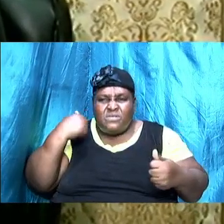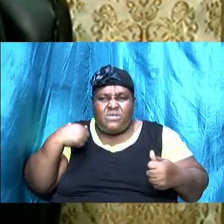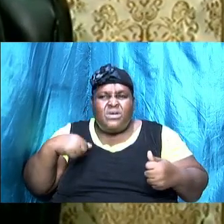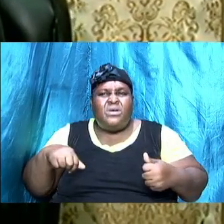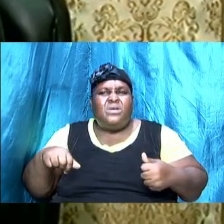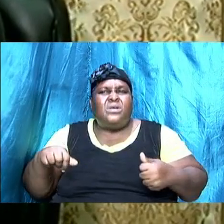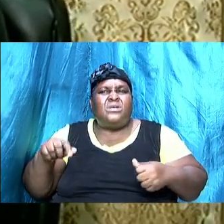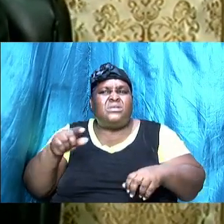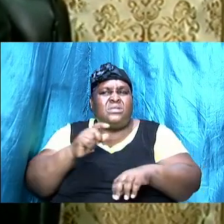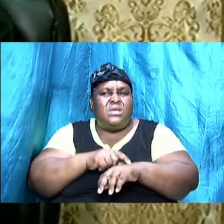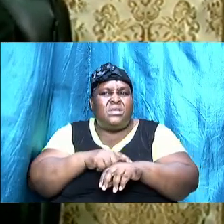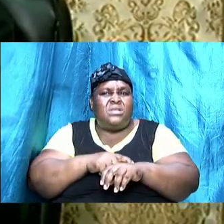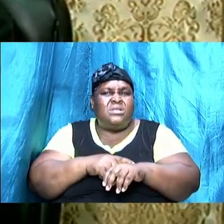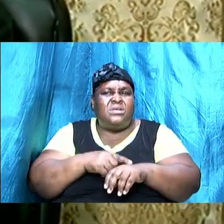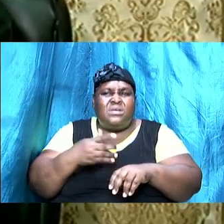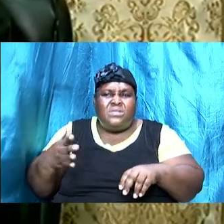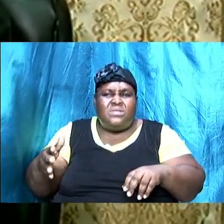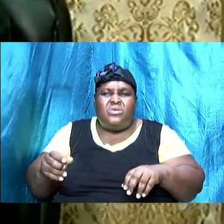so overwhelming,